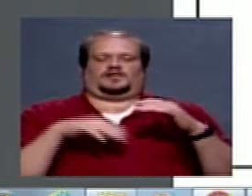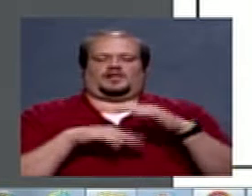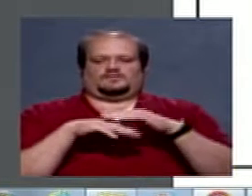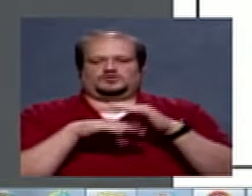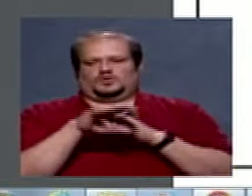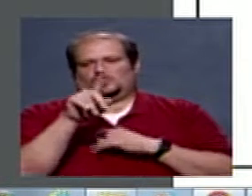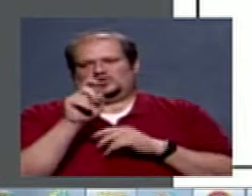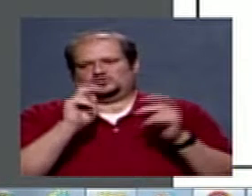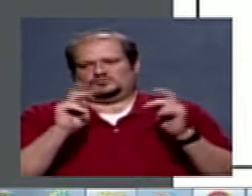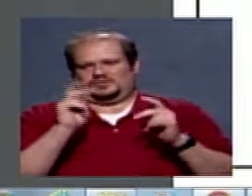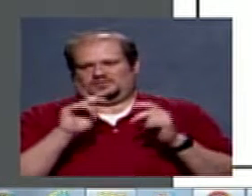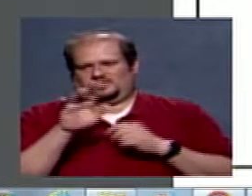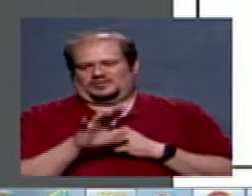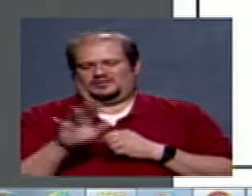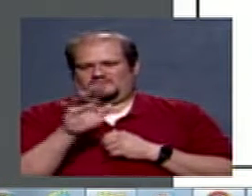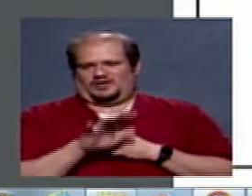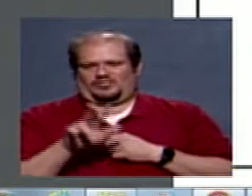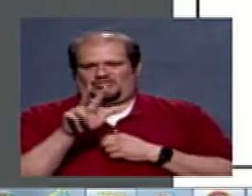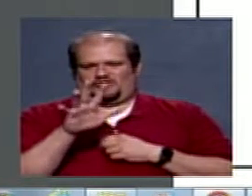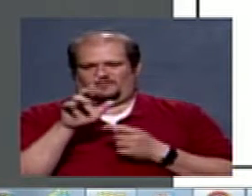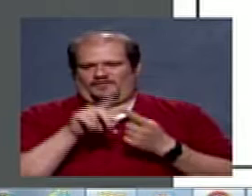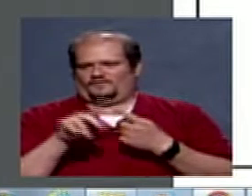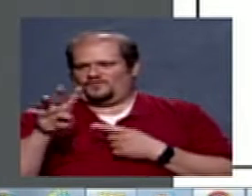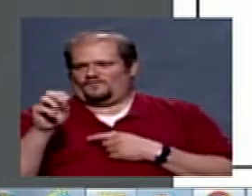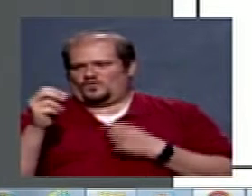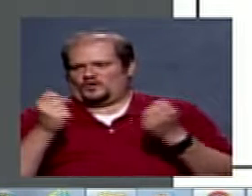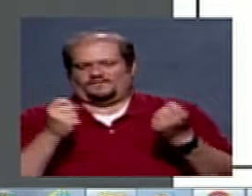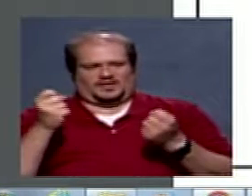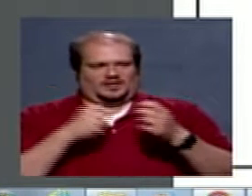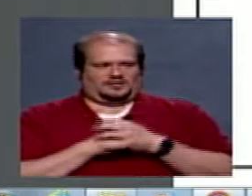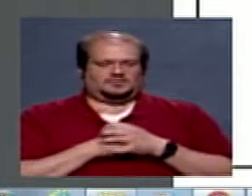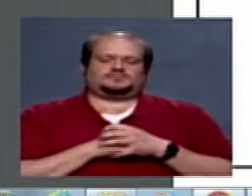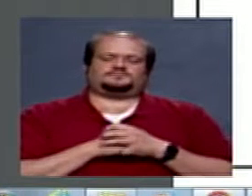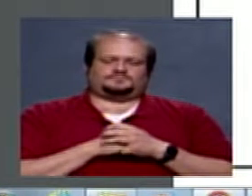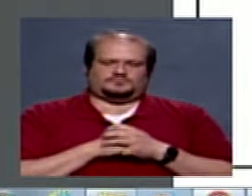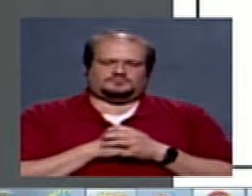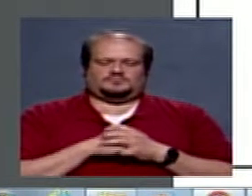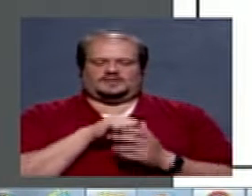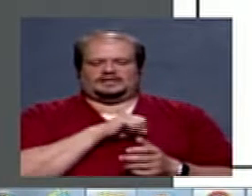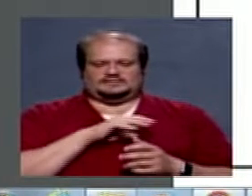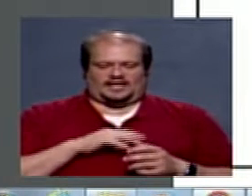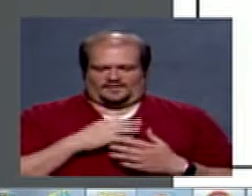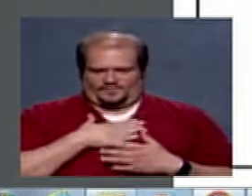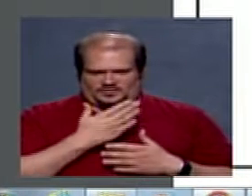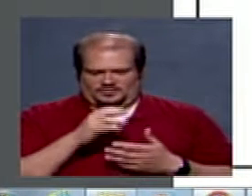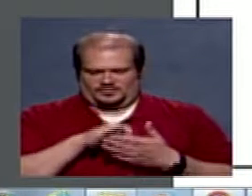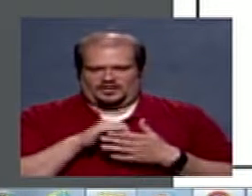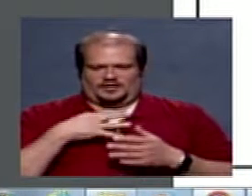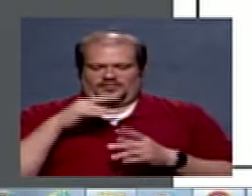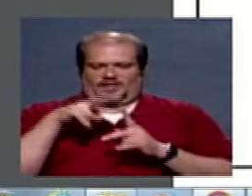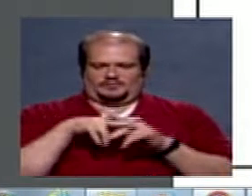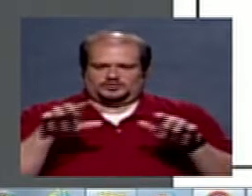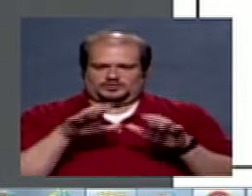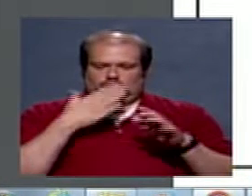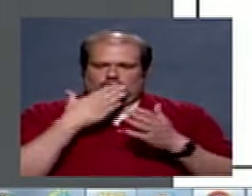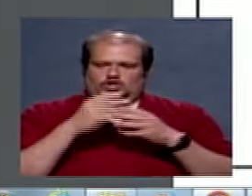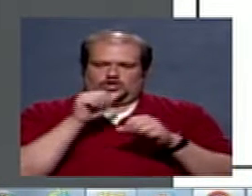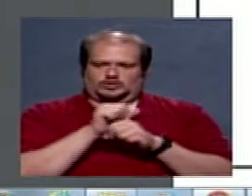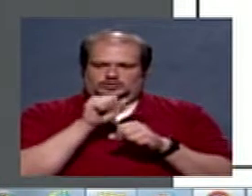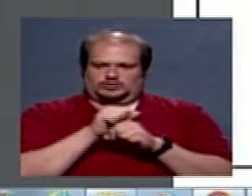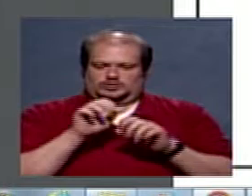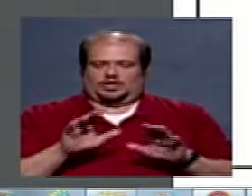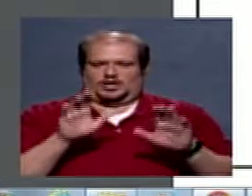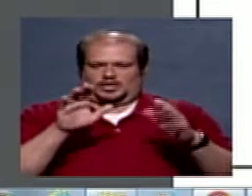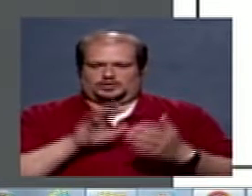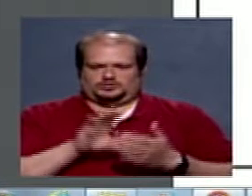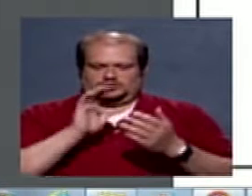up to 100 people and about 35 to 40 vehicles. While staff acknowledges that the applicants have done a good job of